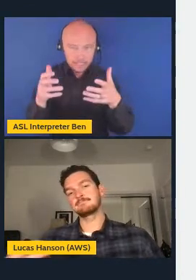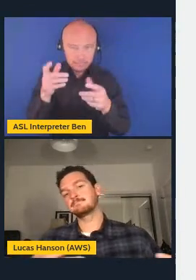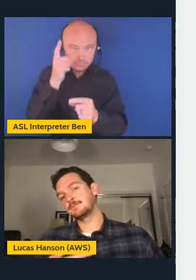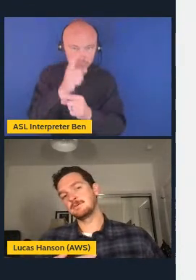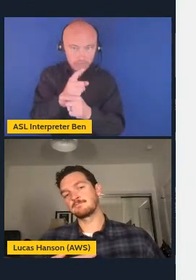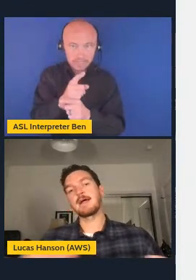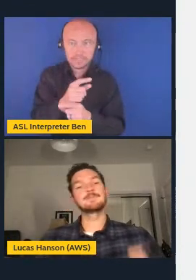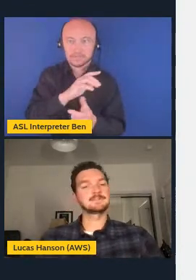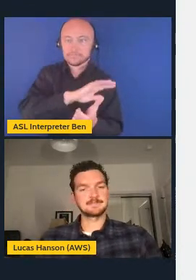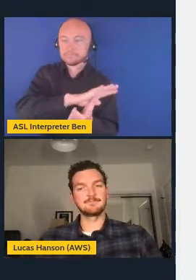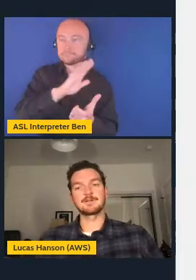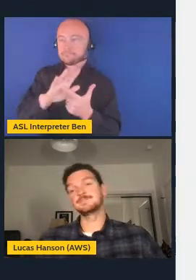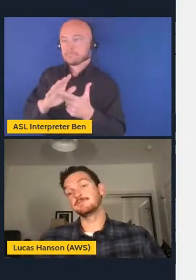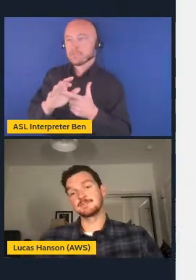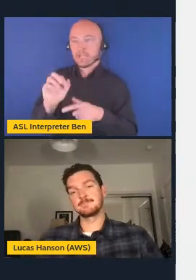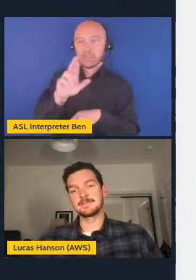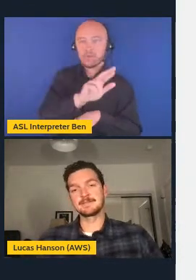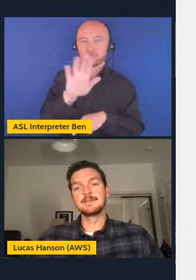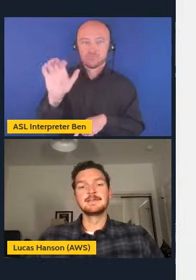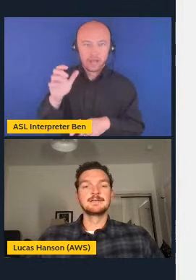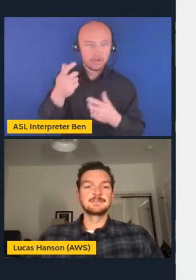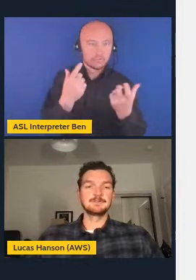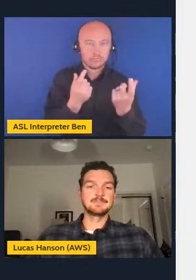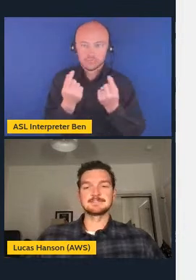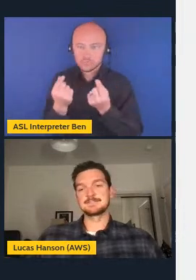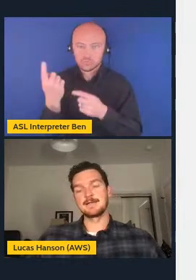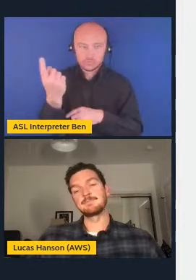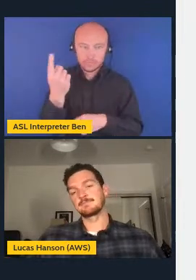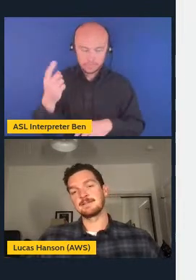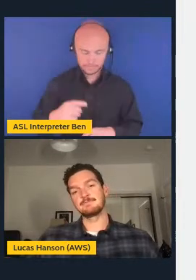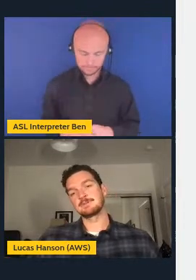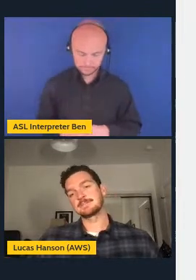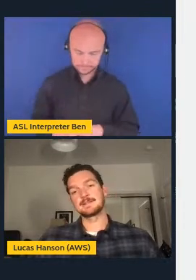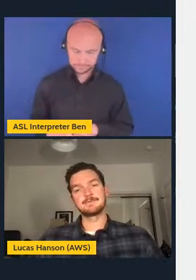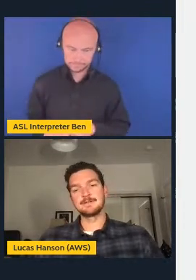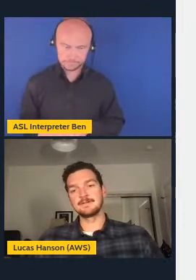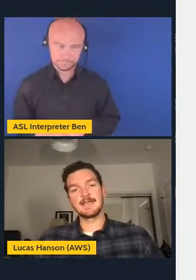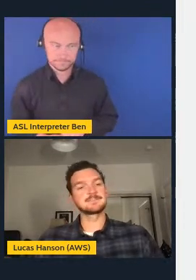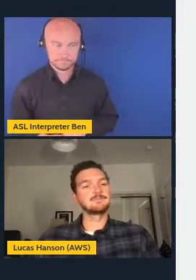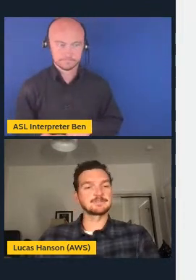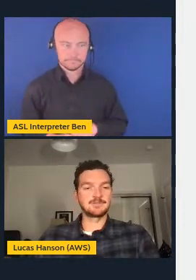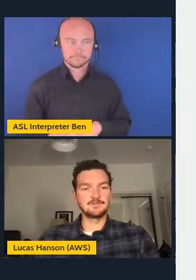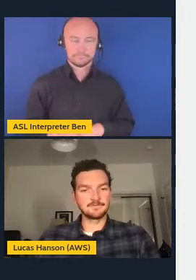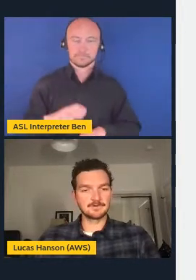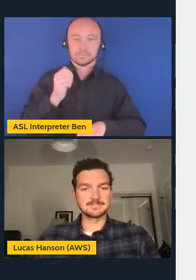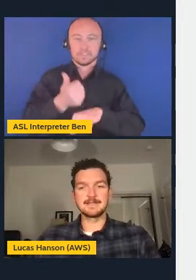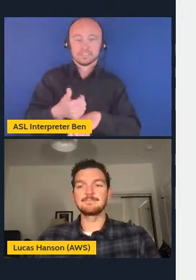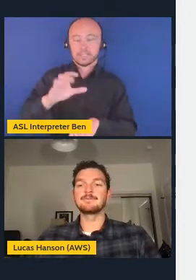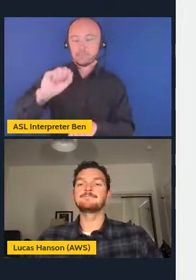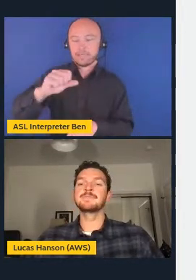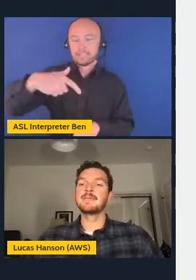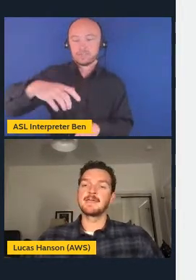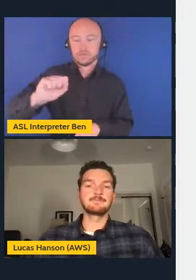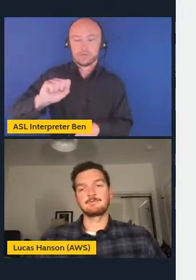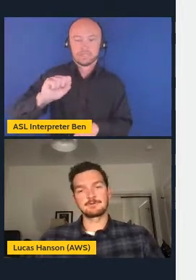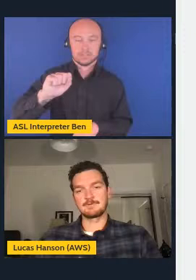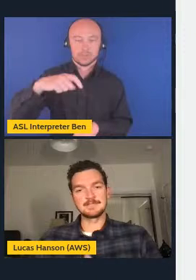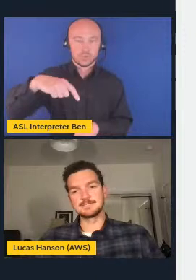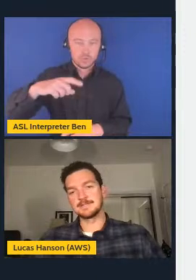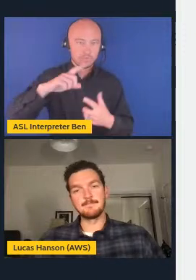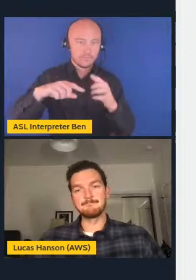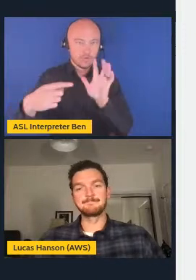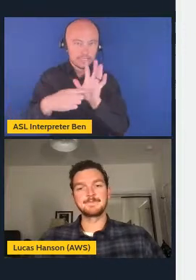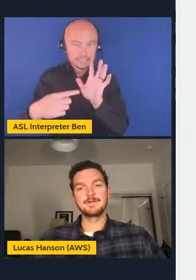want to, route it somewhere and do something. So in this example, right, we want to set up a SQS queue, for example, and we want to